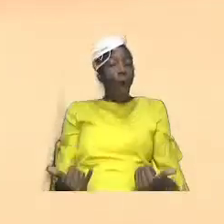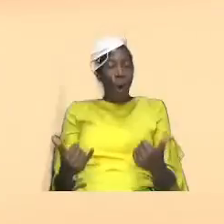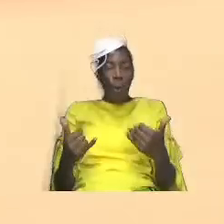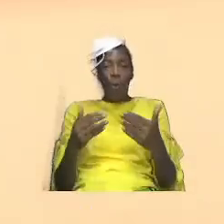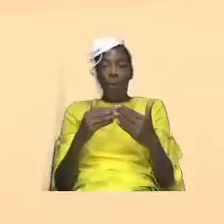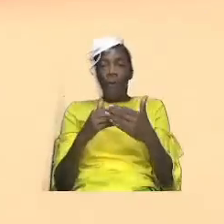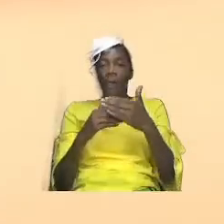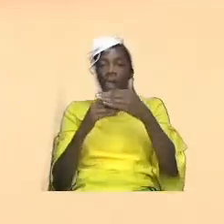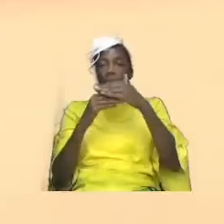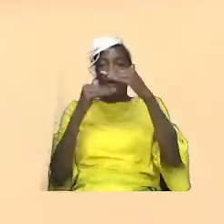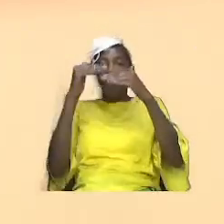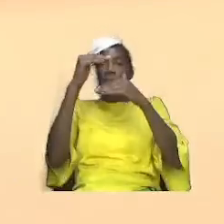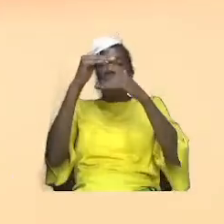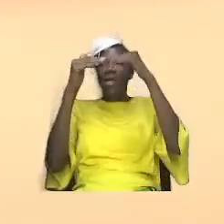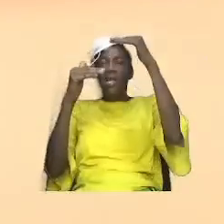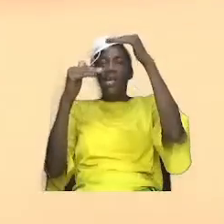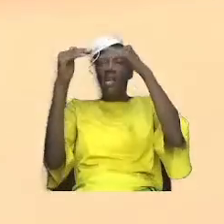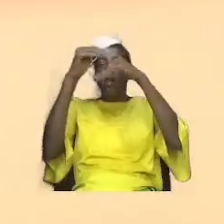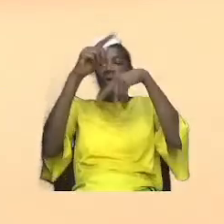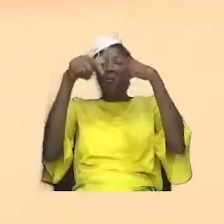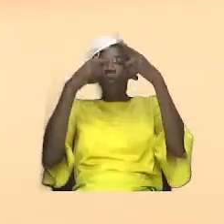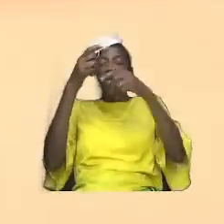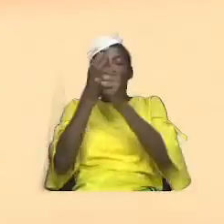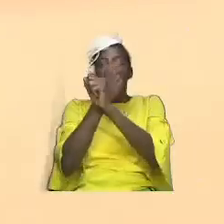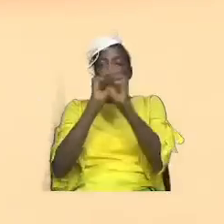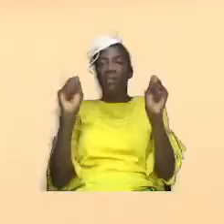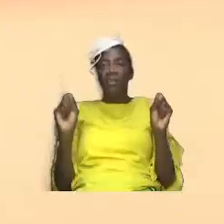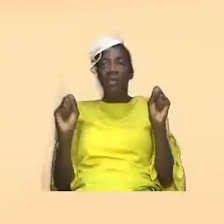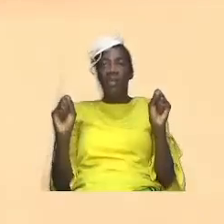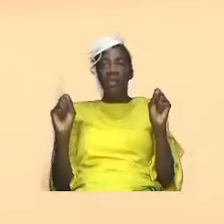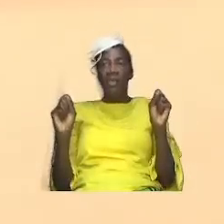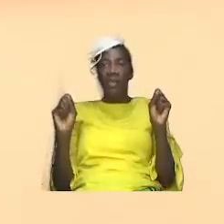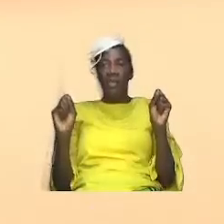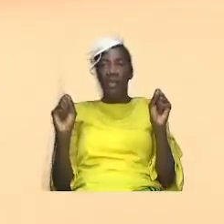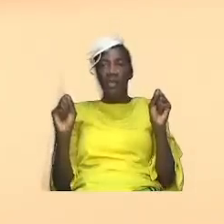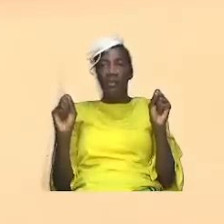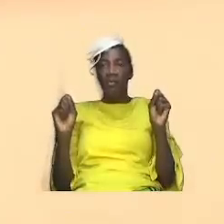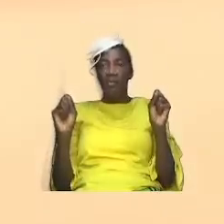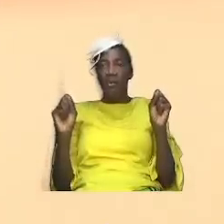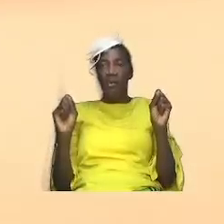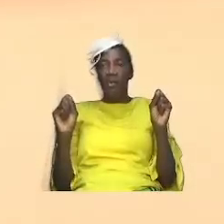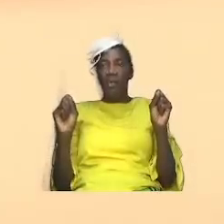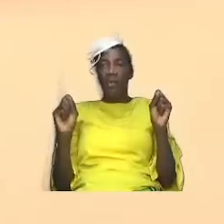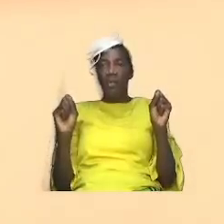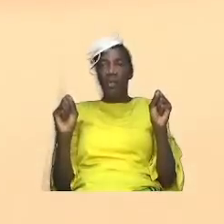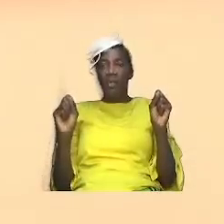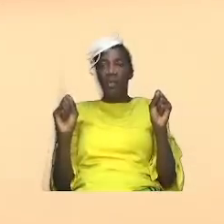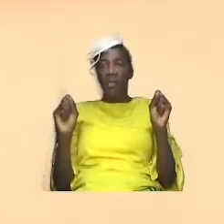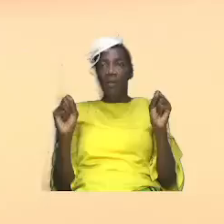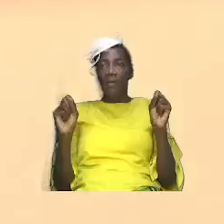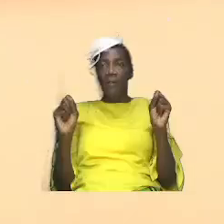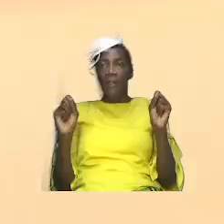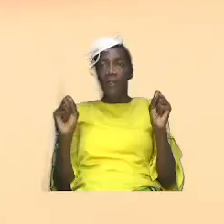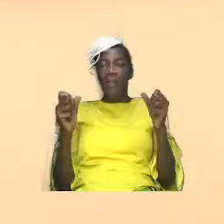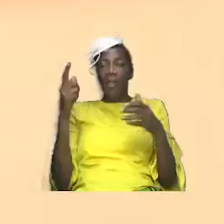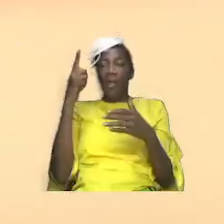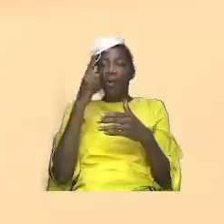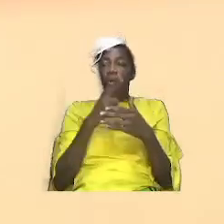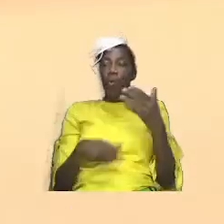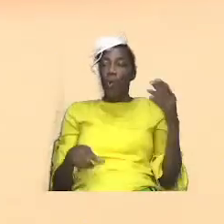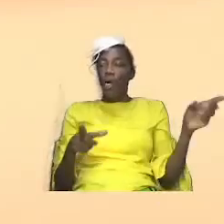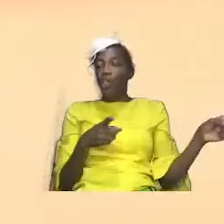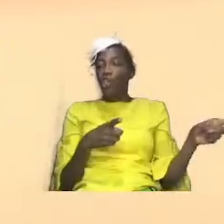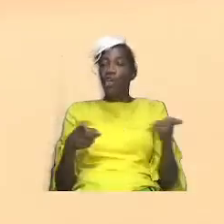we got saved. The rewards is going to be on the basis of what we have